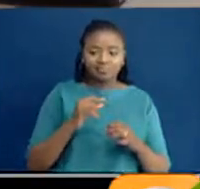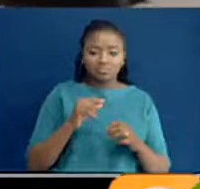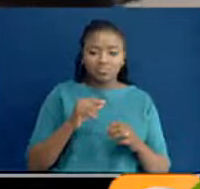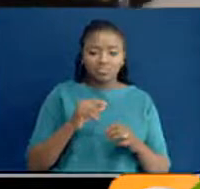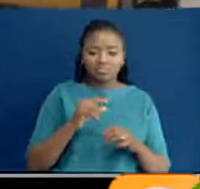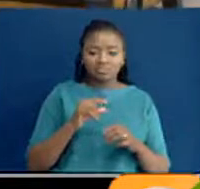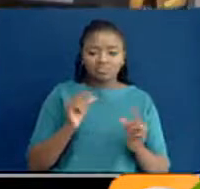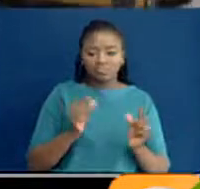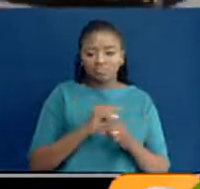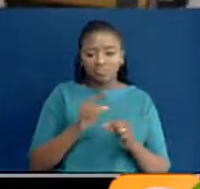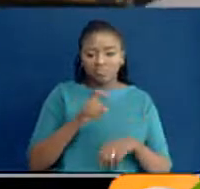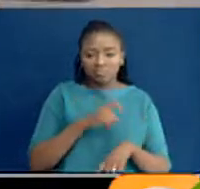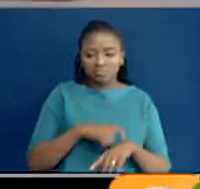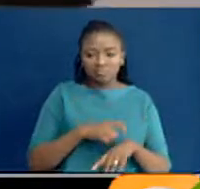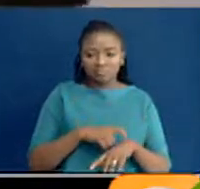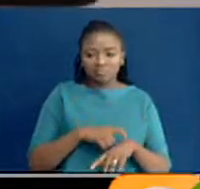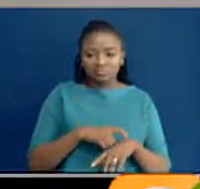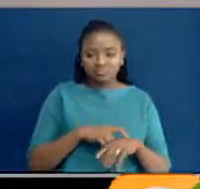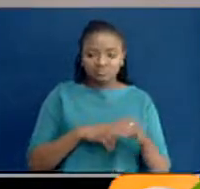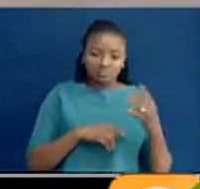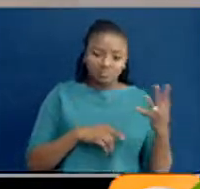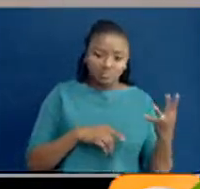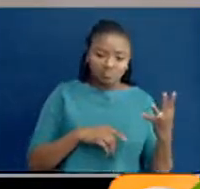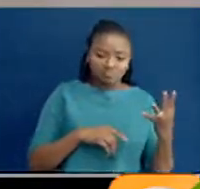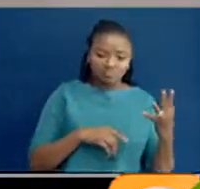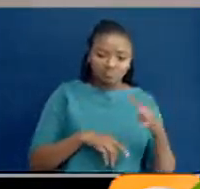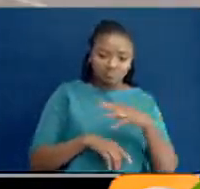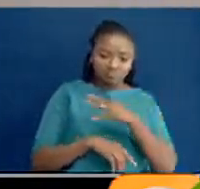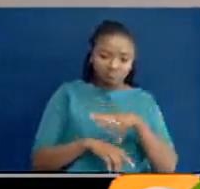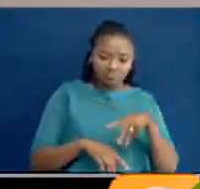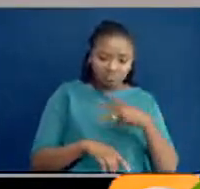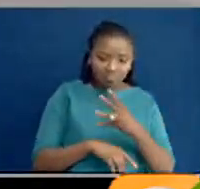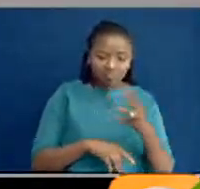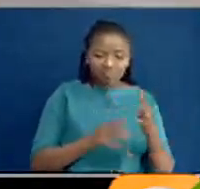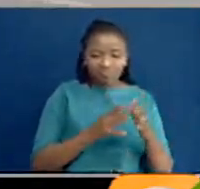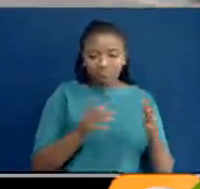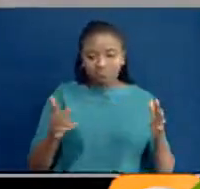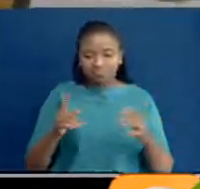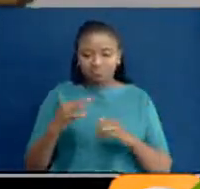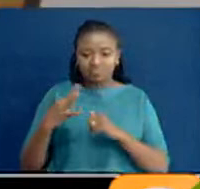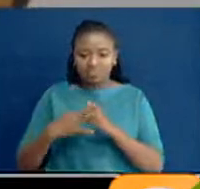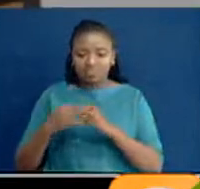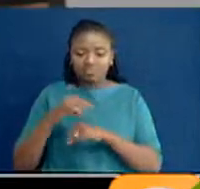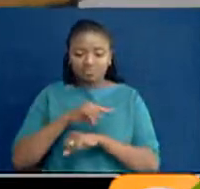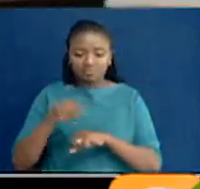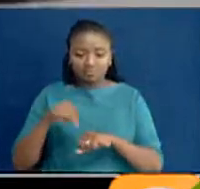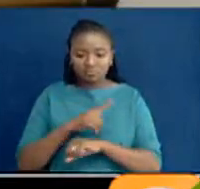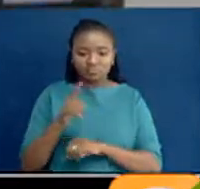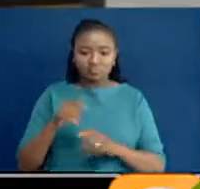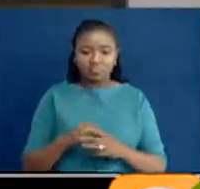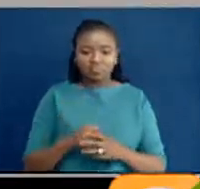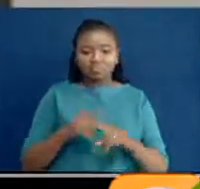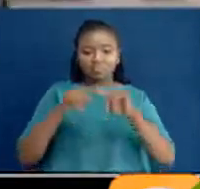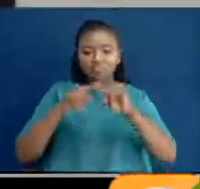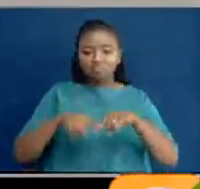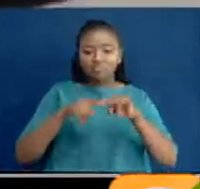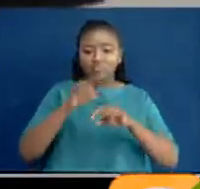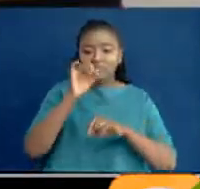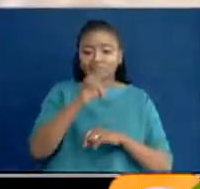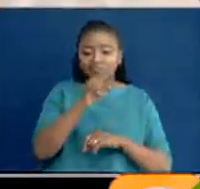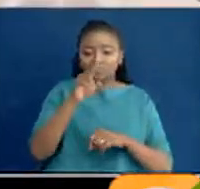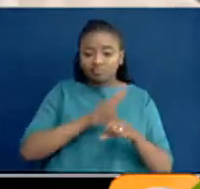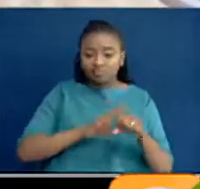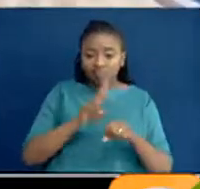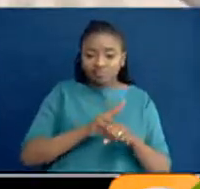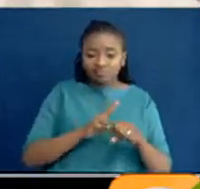sleep, between four hours to 8 hours, depending if you're using a fast charger or a slow